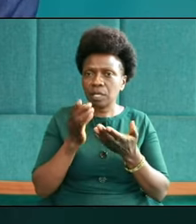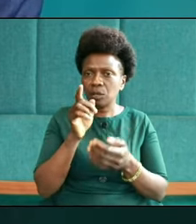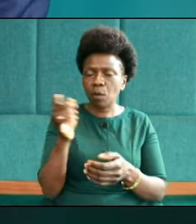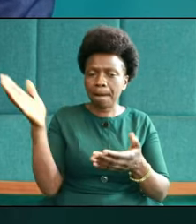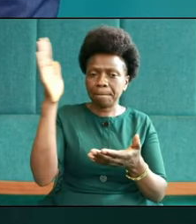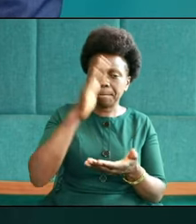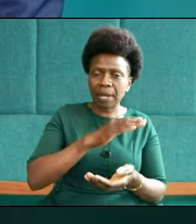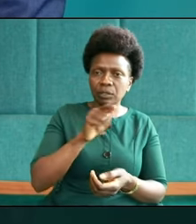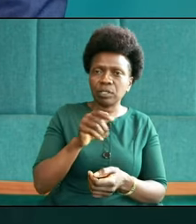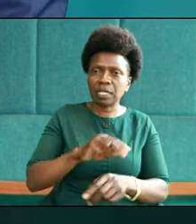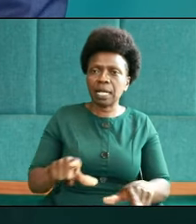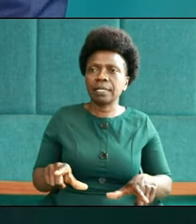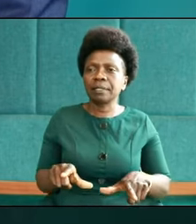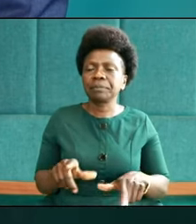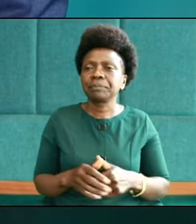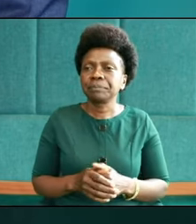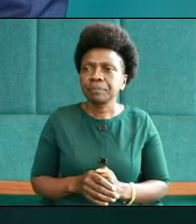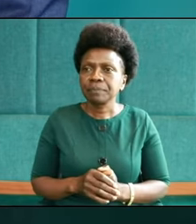back to this land.